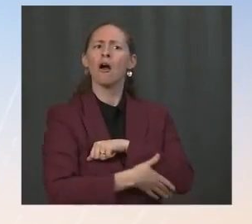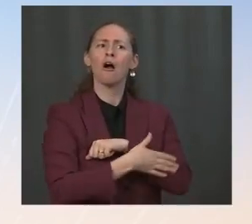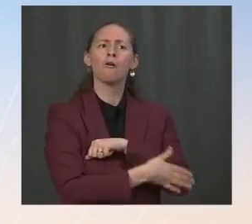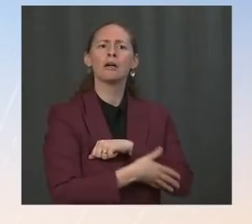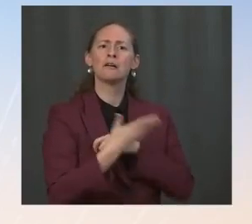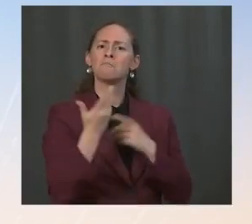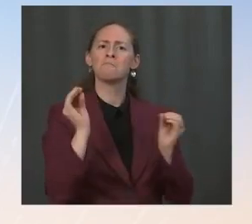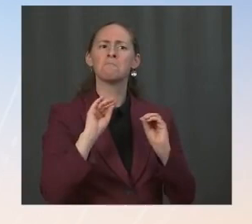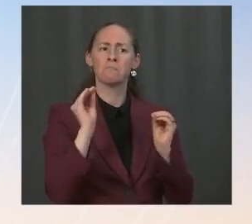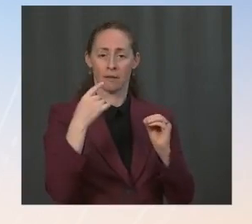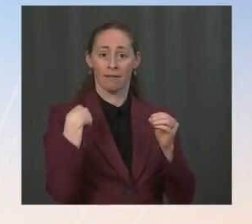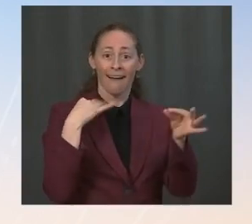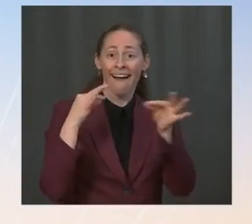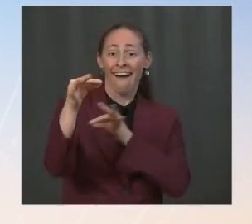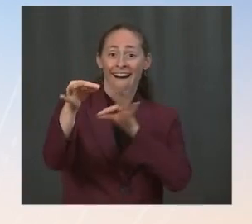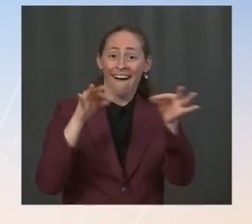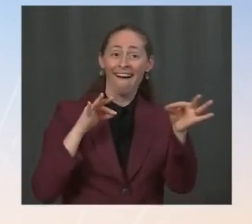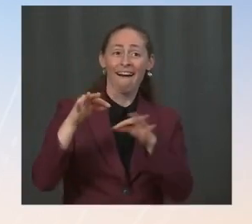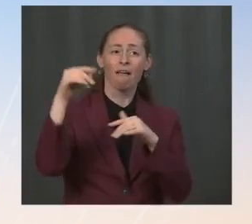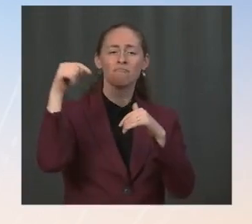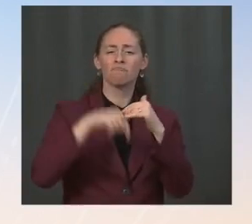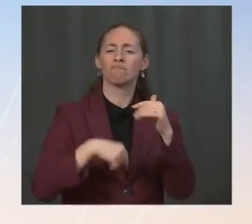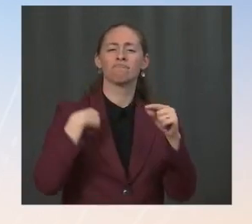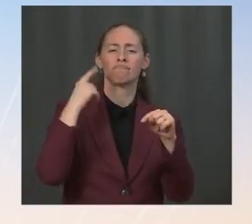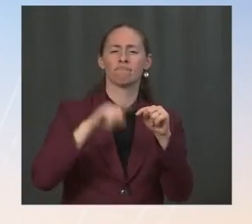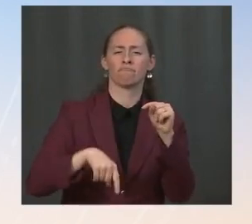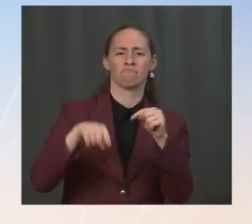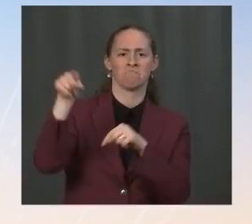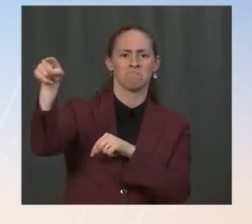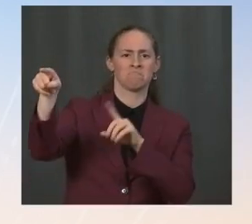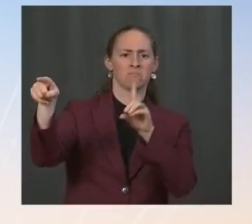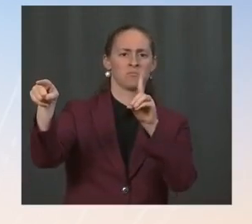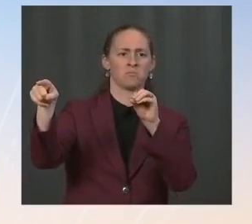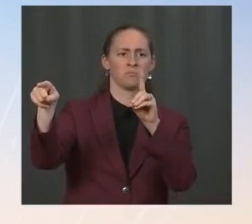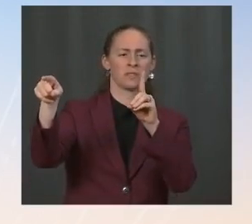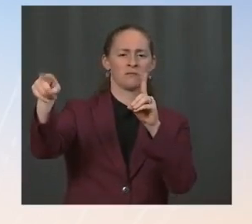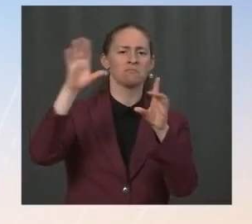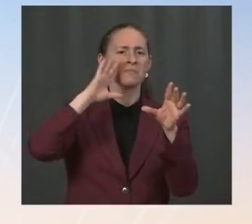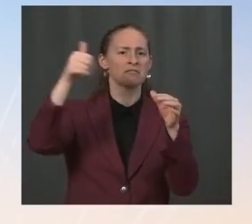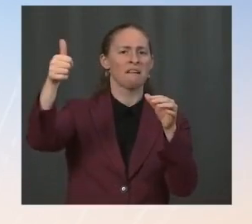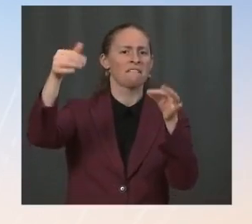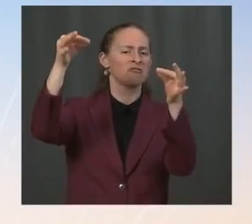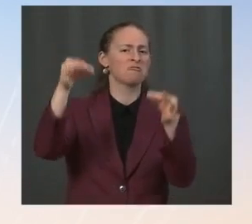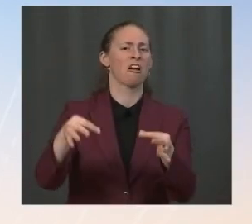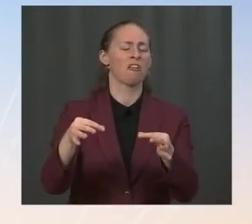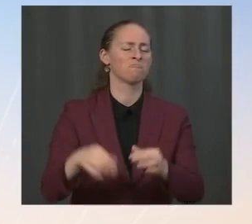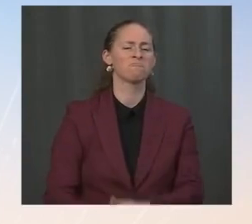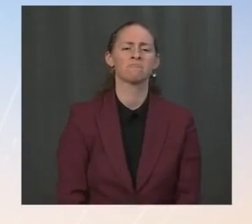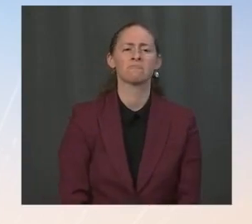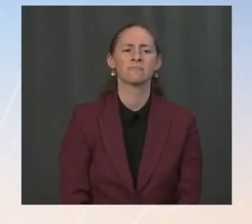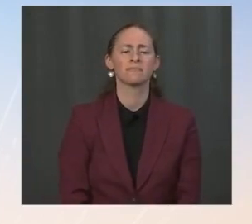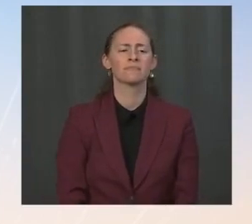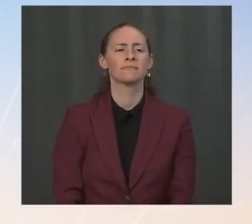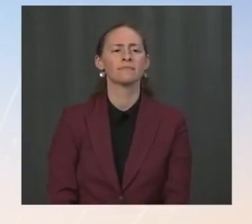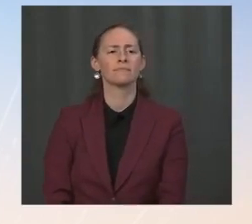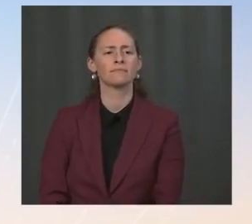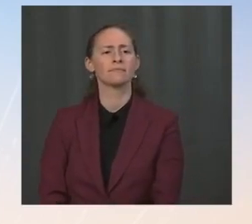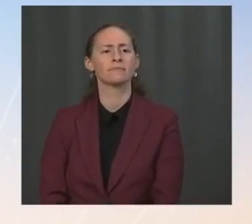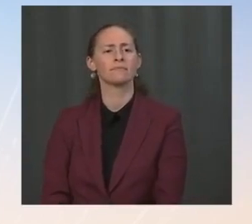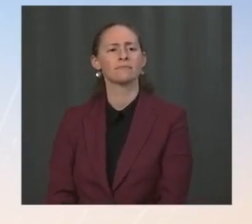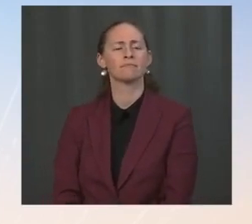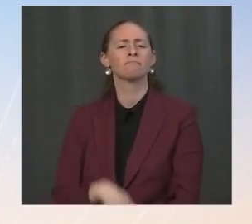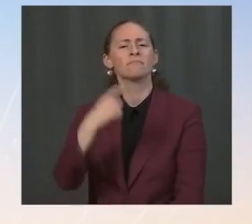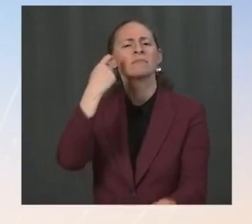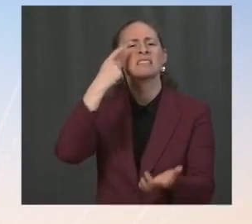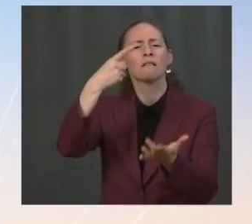I will leave that to them to take and leave it to them to outline anything on their timeline. Go ahead. Jen, you mentioned about the increasing concerns about this terror